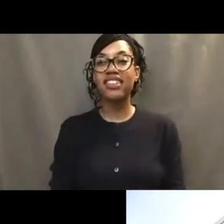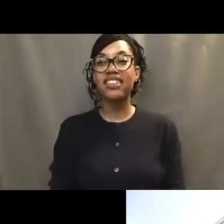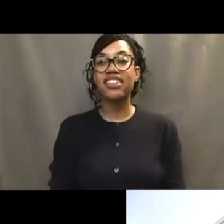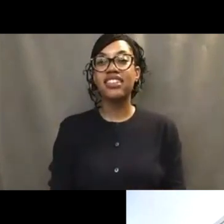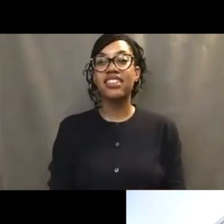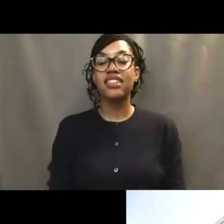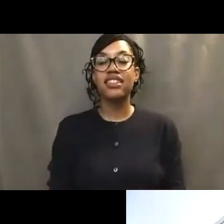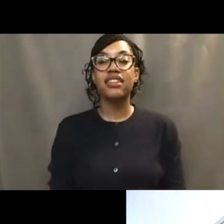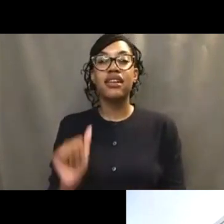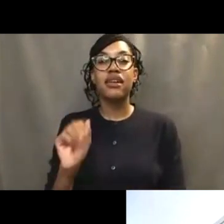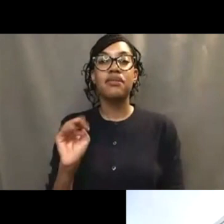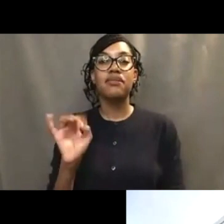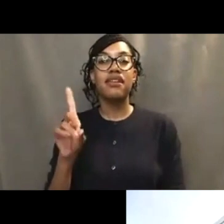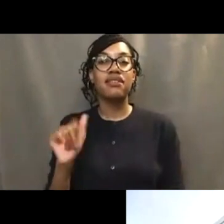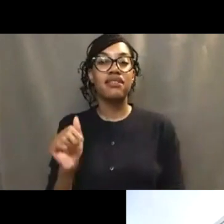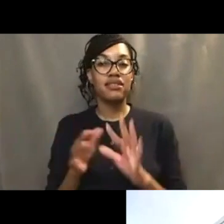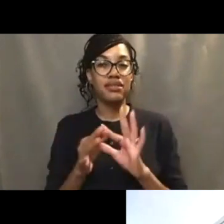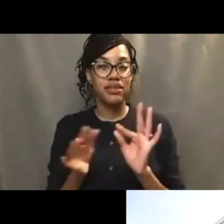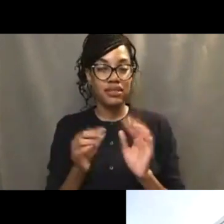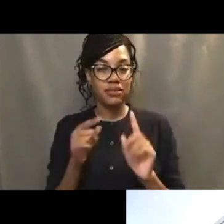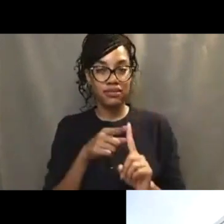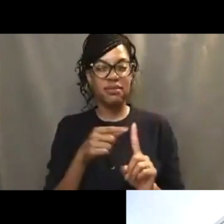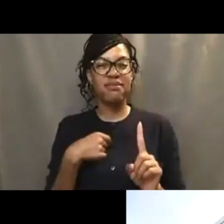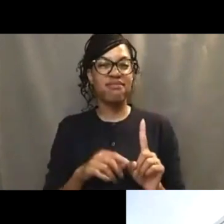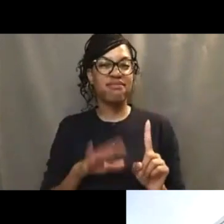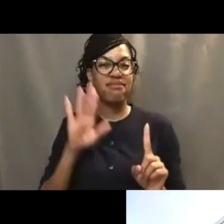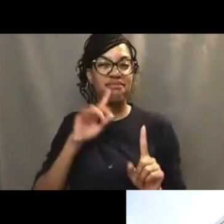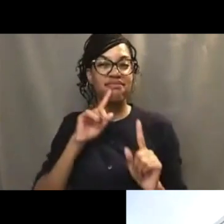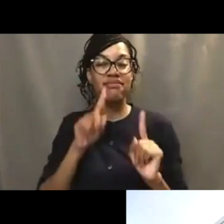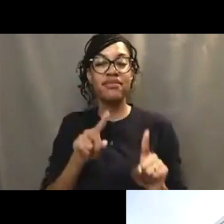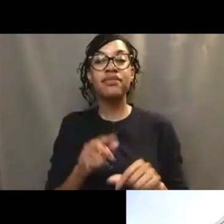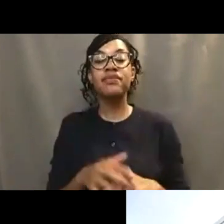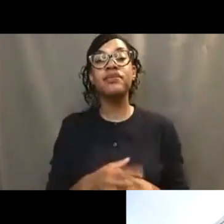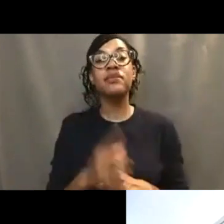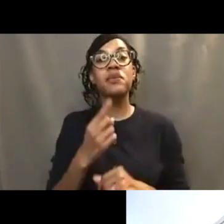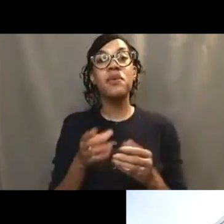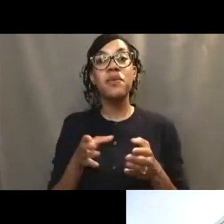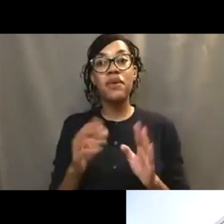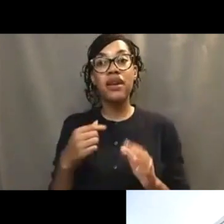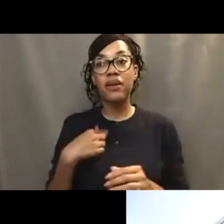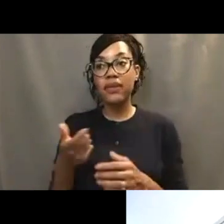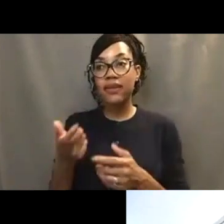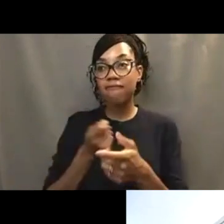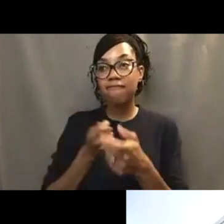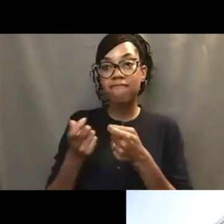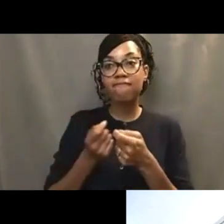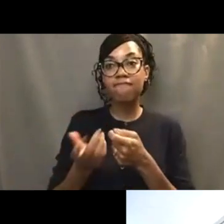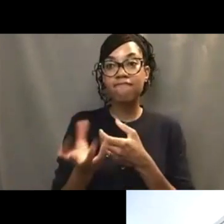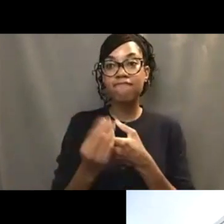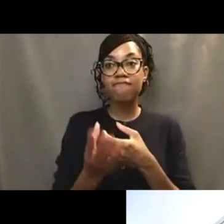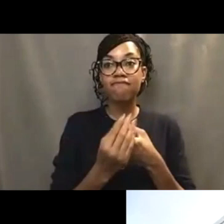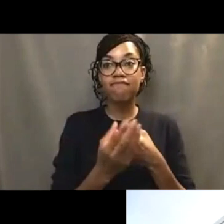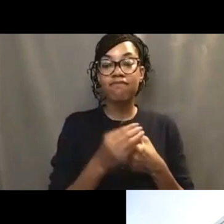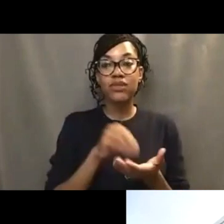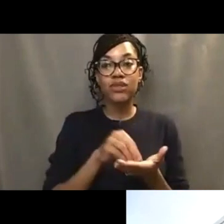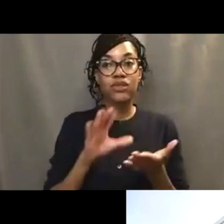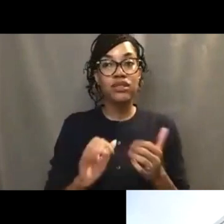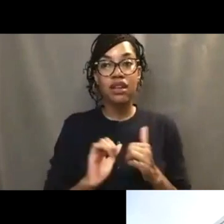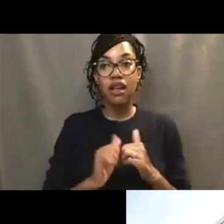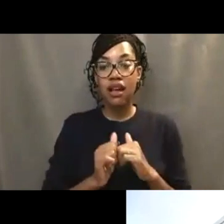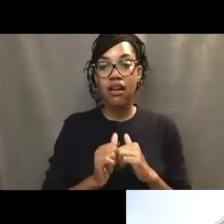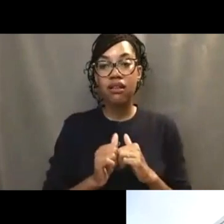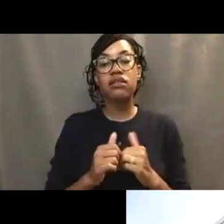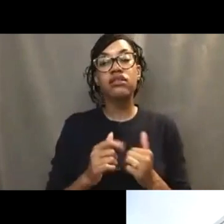So I can jump in. One of the ways that we are engaging the students is by